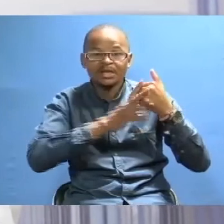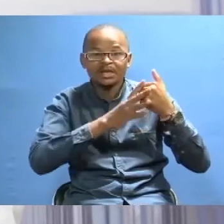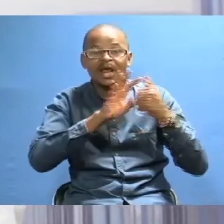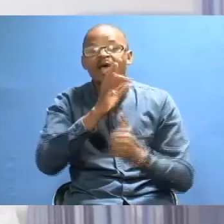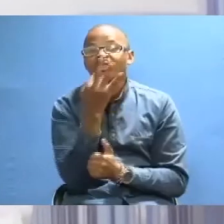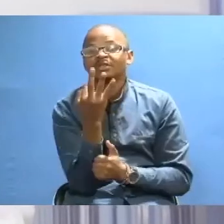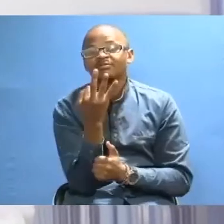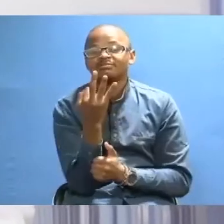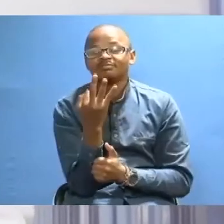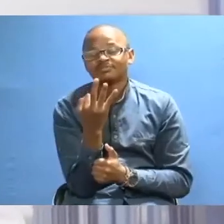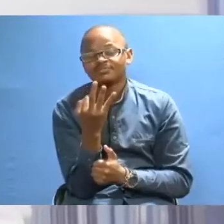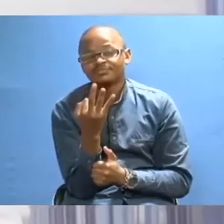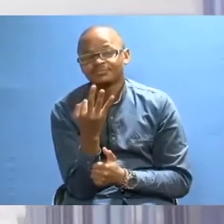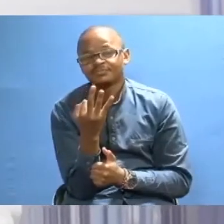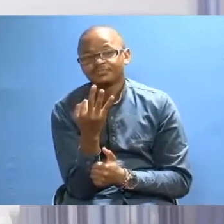020-870-3658/3693.